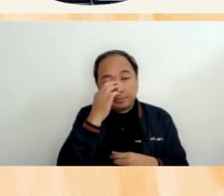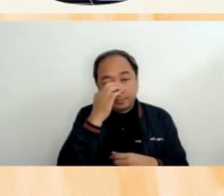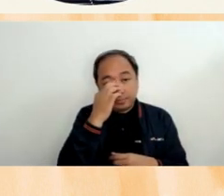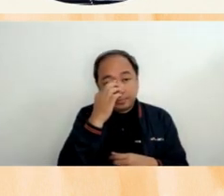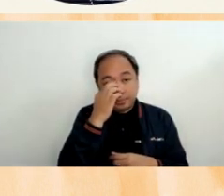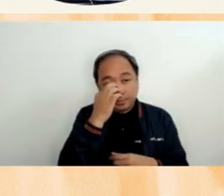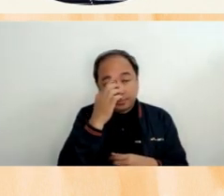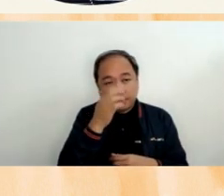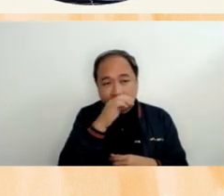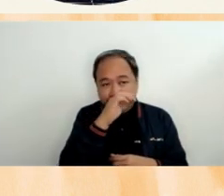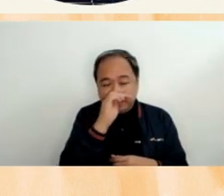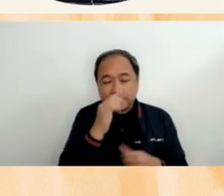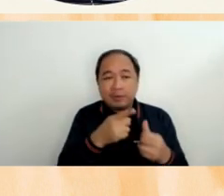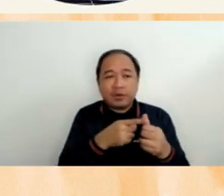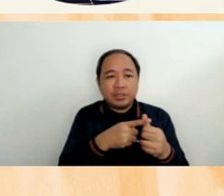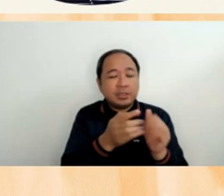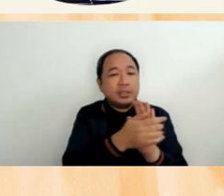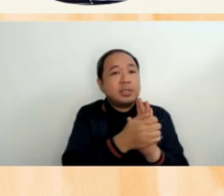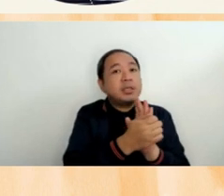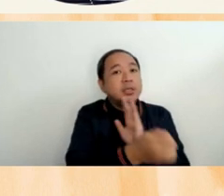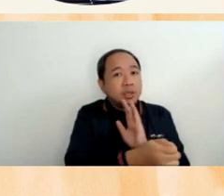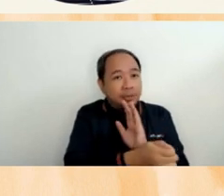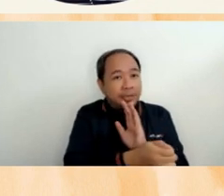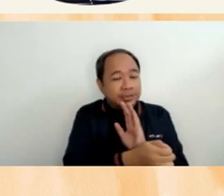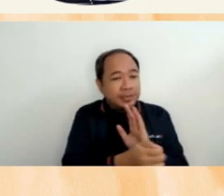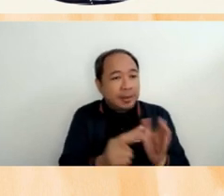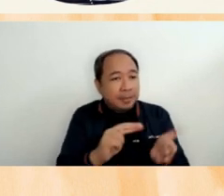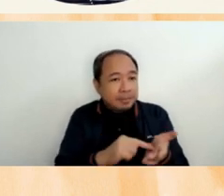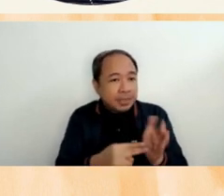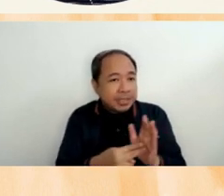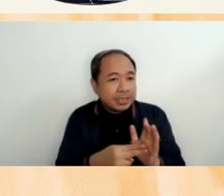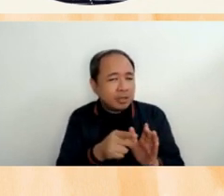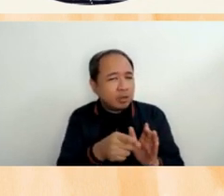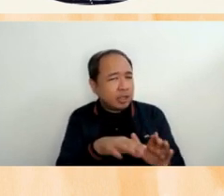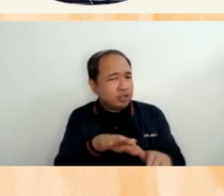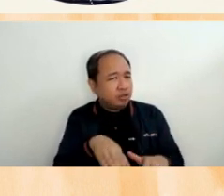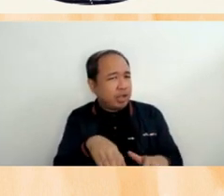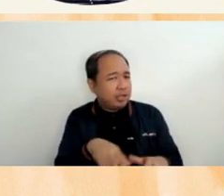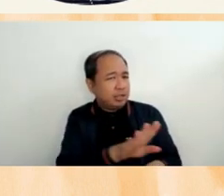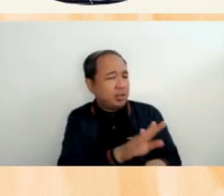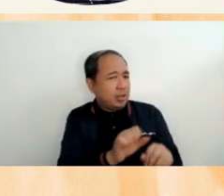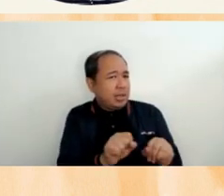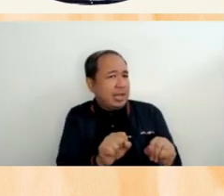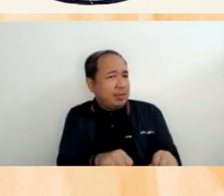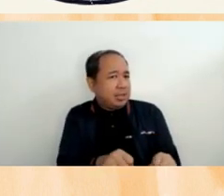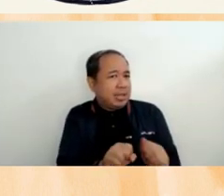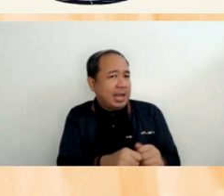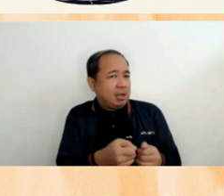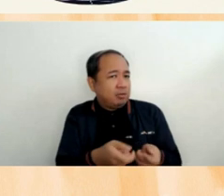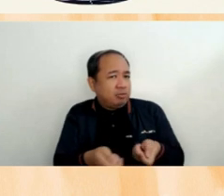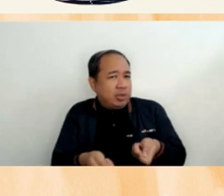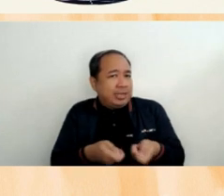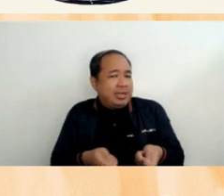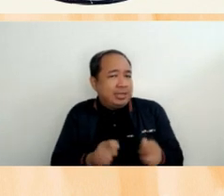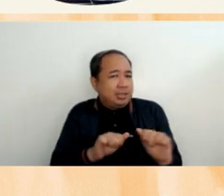First, we have competence. This refers to the child's ability to handle challenging situations on